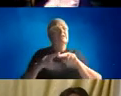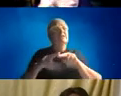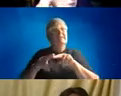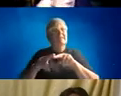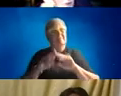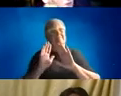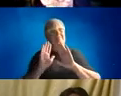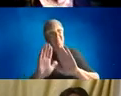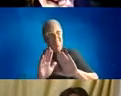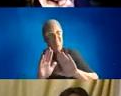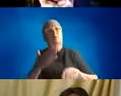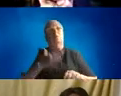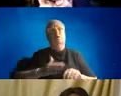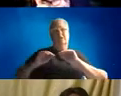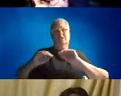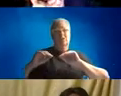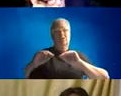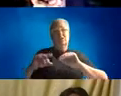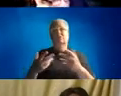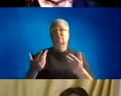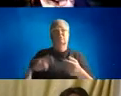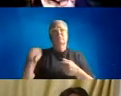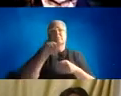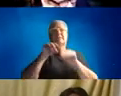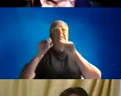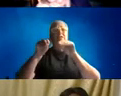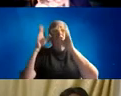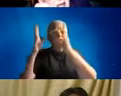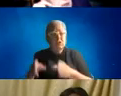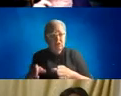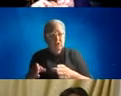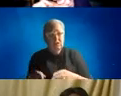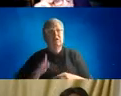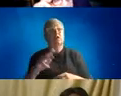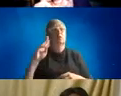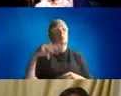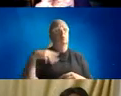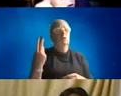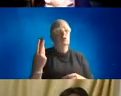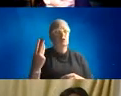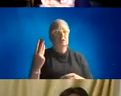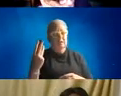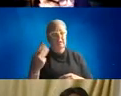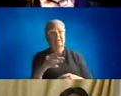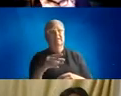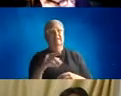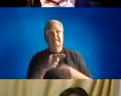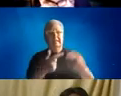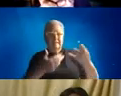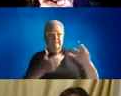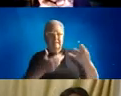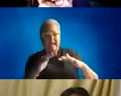actually train teachers to identify, using Washington scale data, how many disabled children there are in their